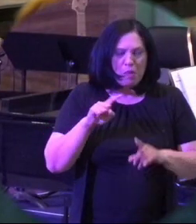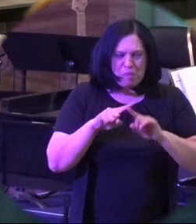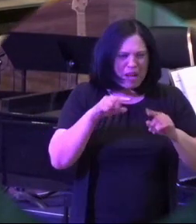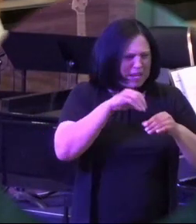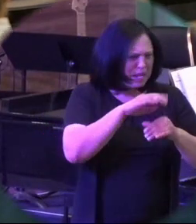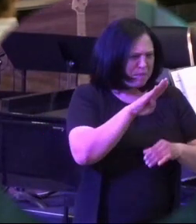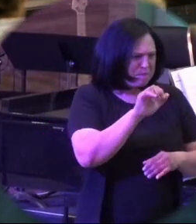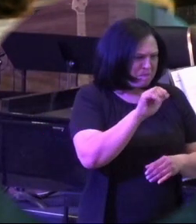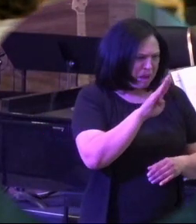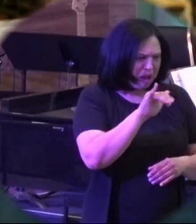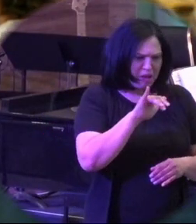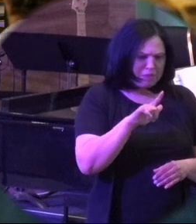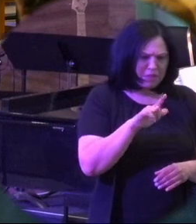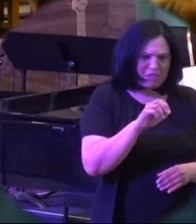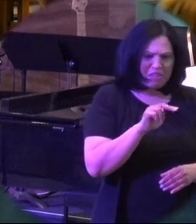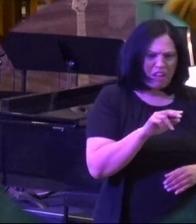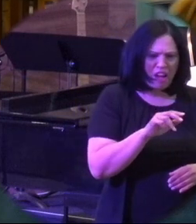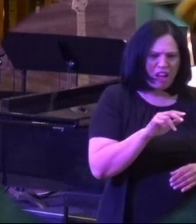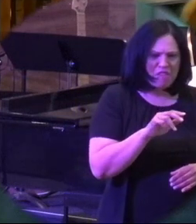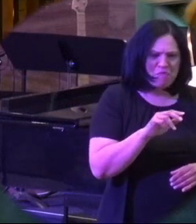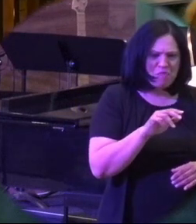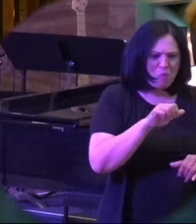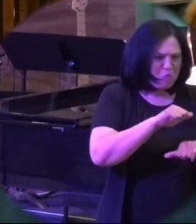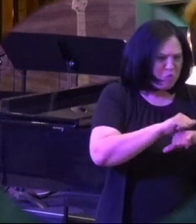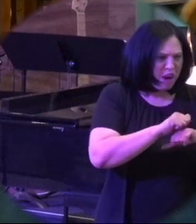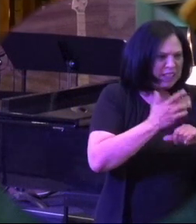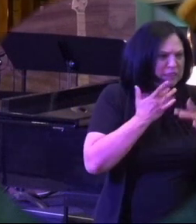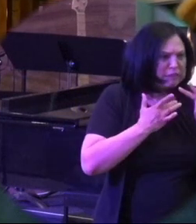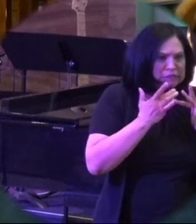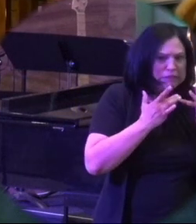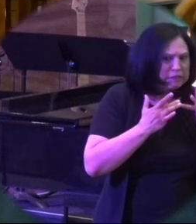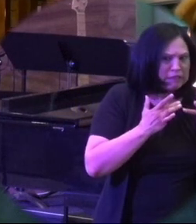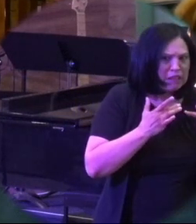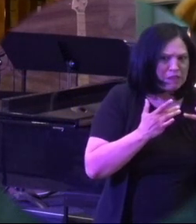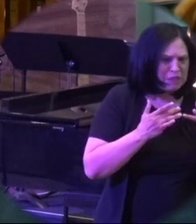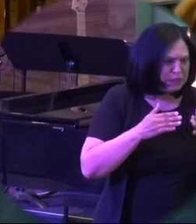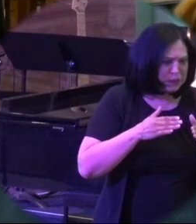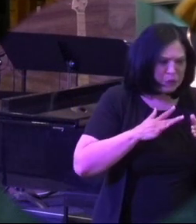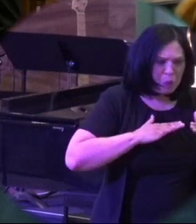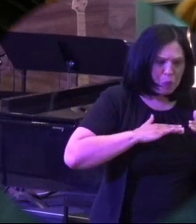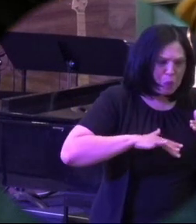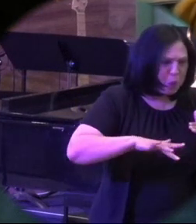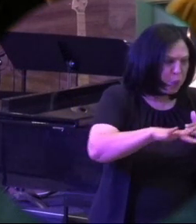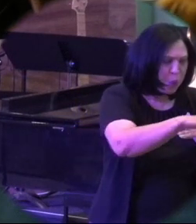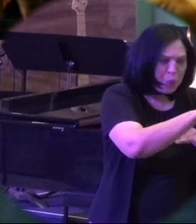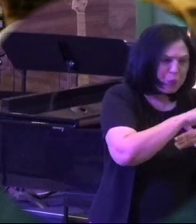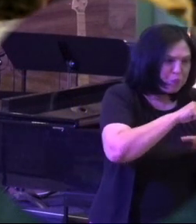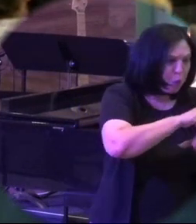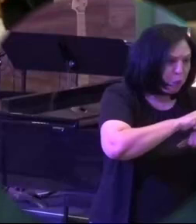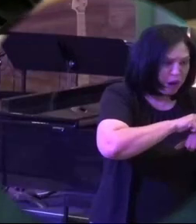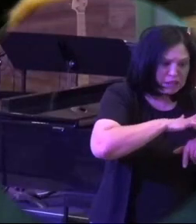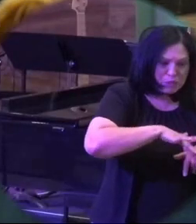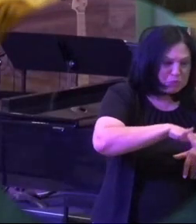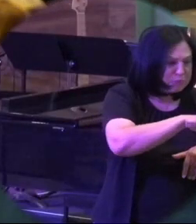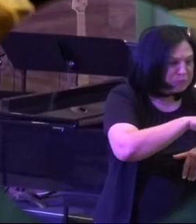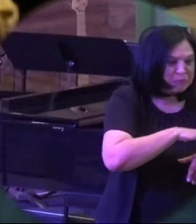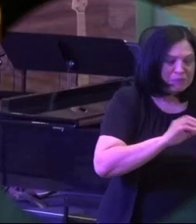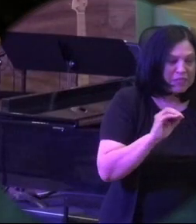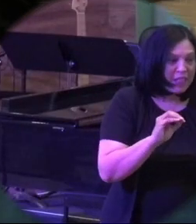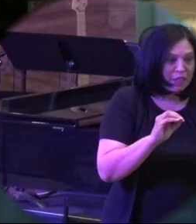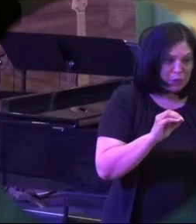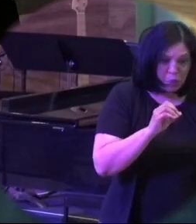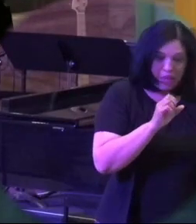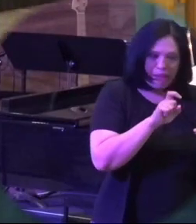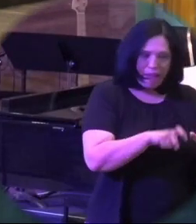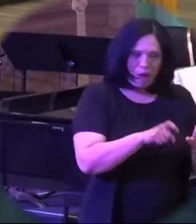stones, very few rocks. It's that wide open space between the Tigris and the Euphrates rivers. No rocks there. And so they baked